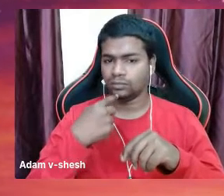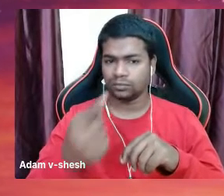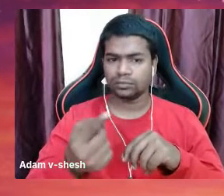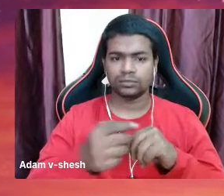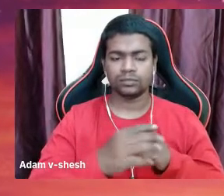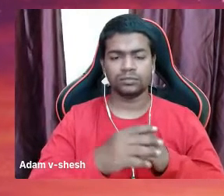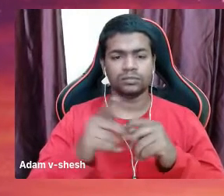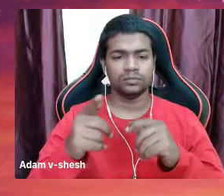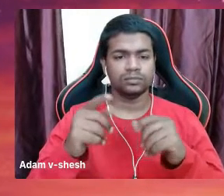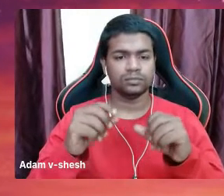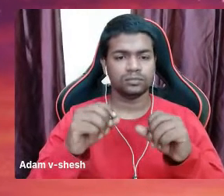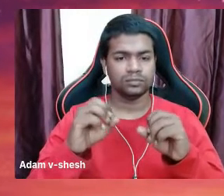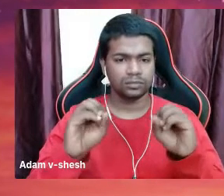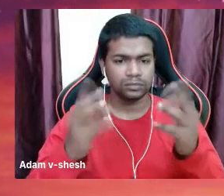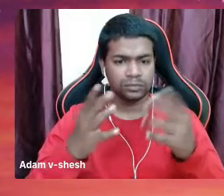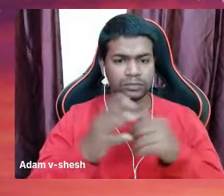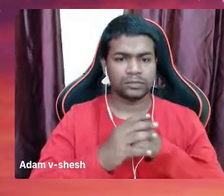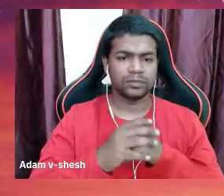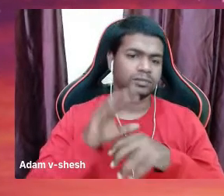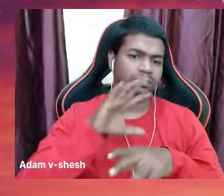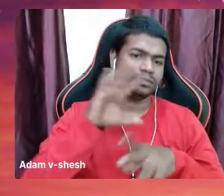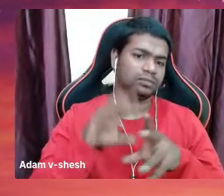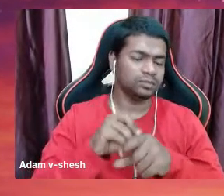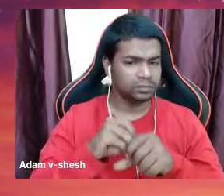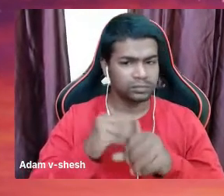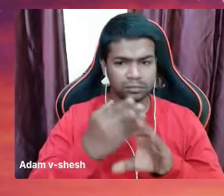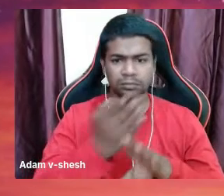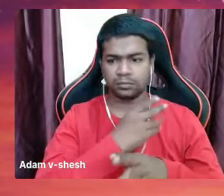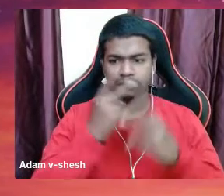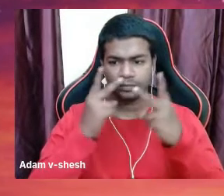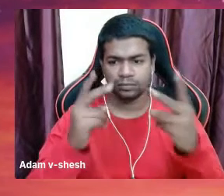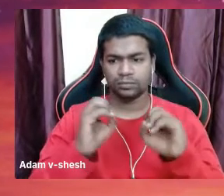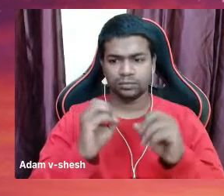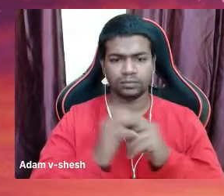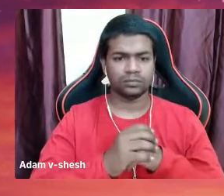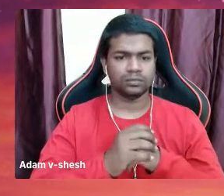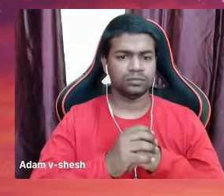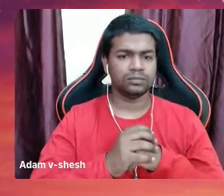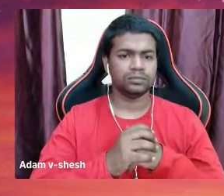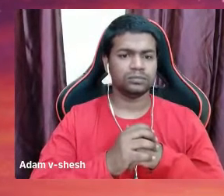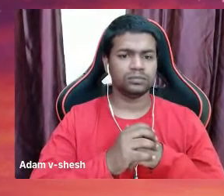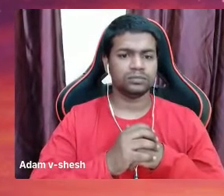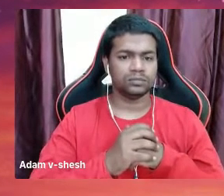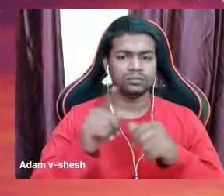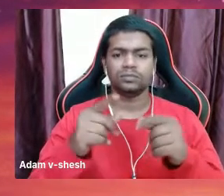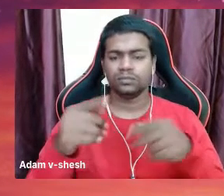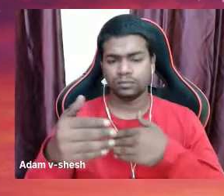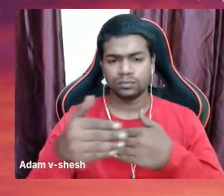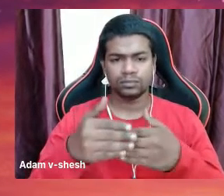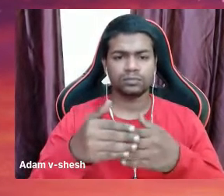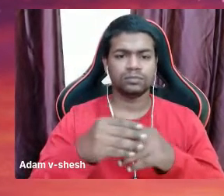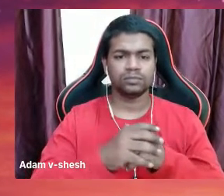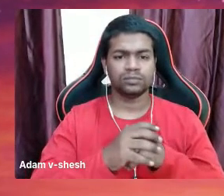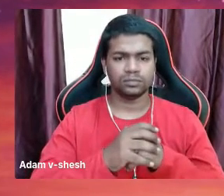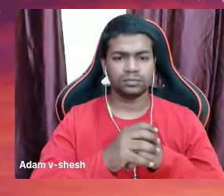startups is something that we haven't seen before. And sometimes when we're very, very close to the facts, we don't see